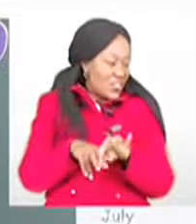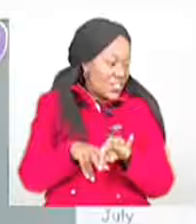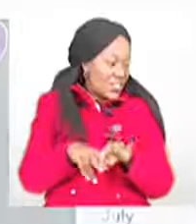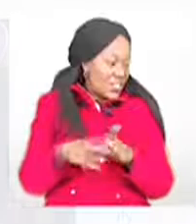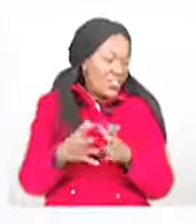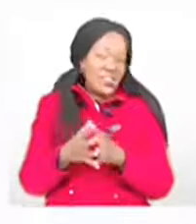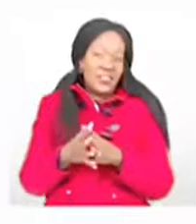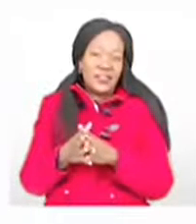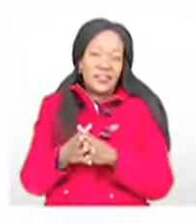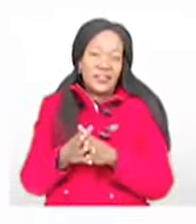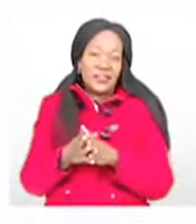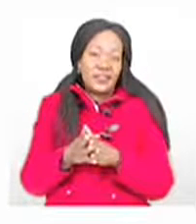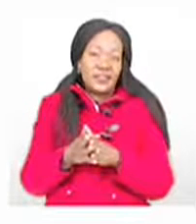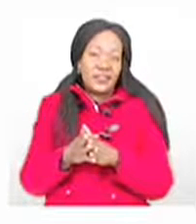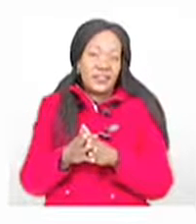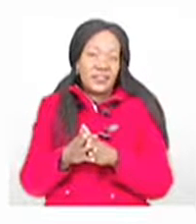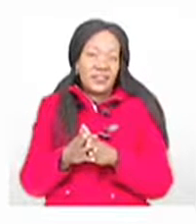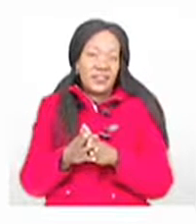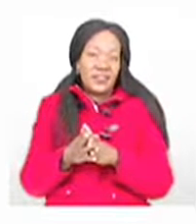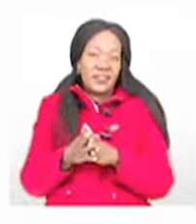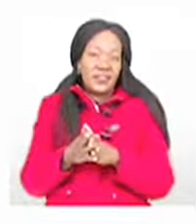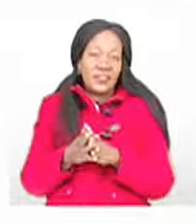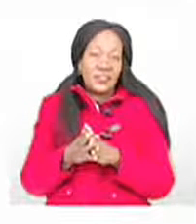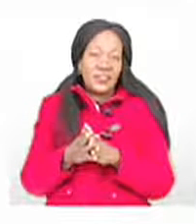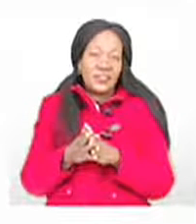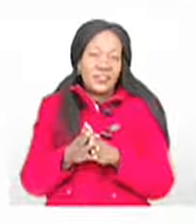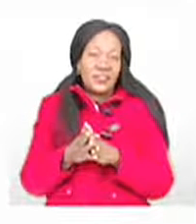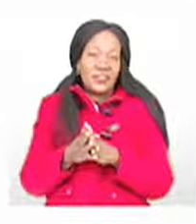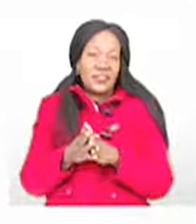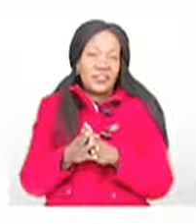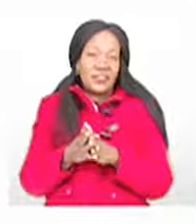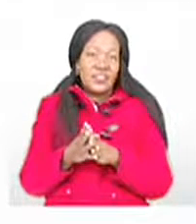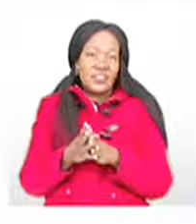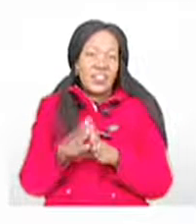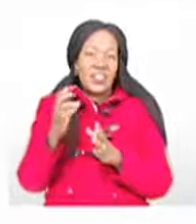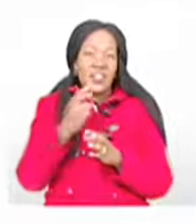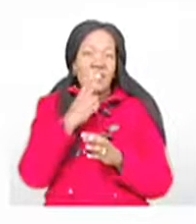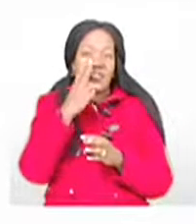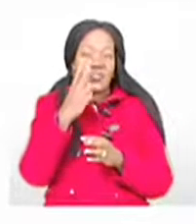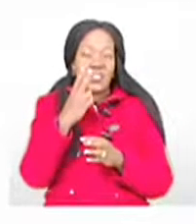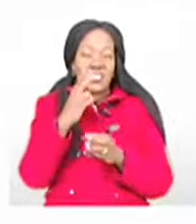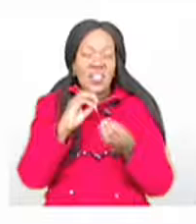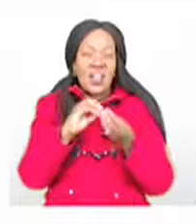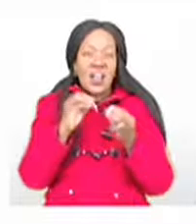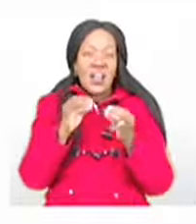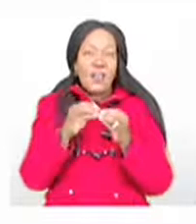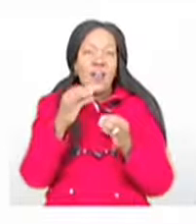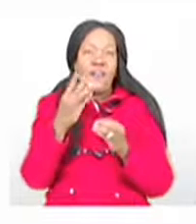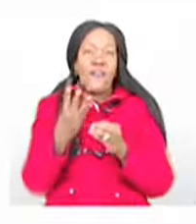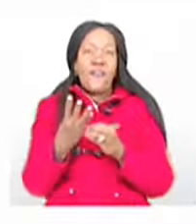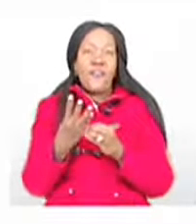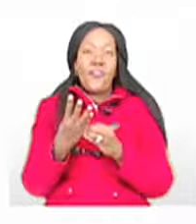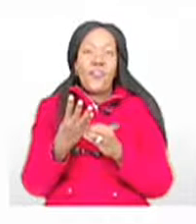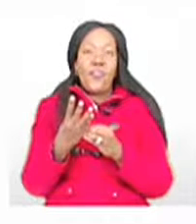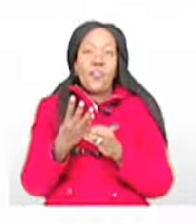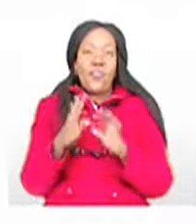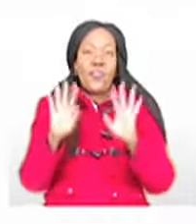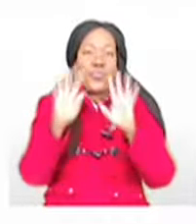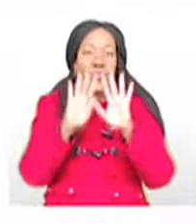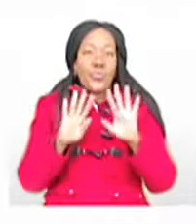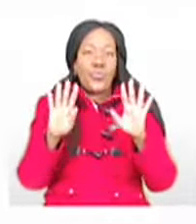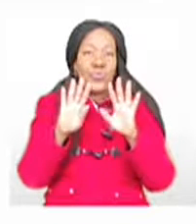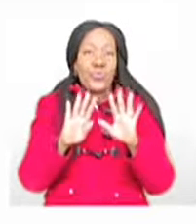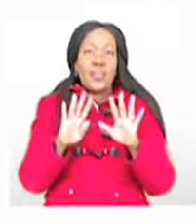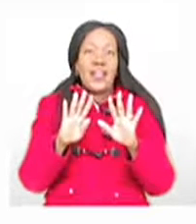your booklet, if you see number 4, wherever you find number 4, you color